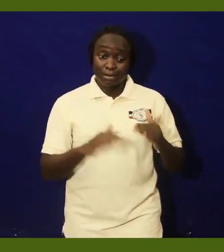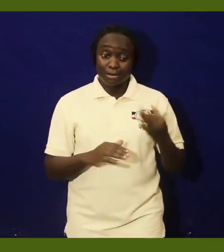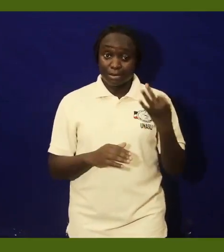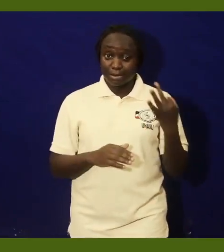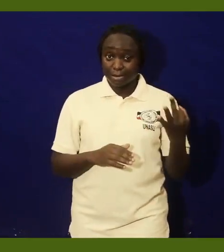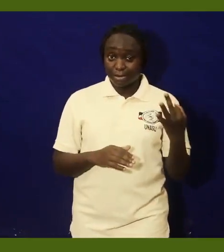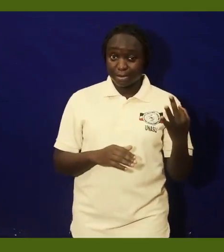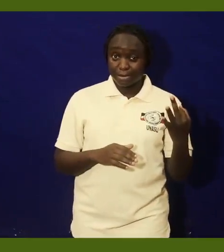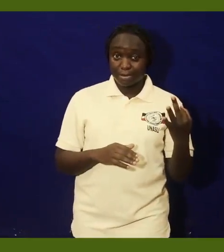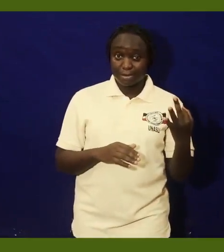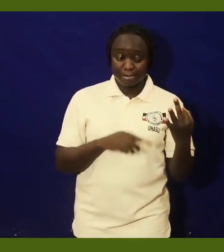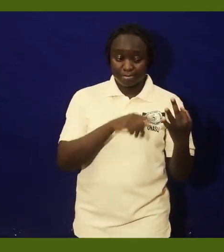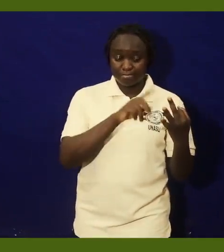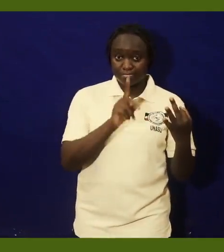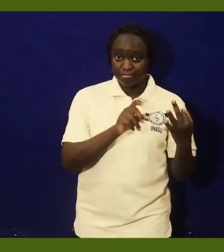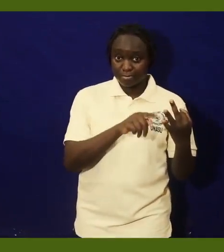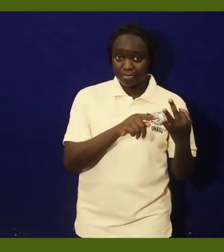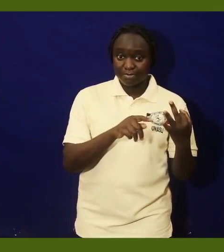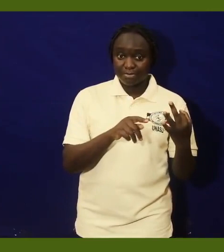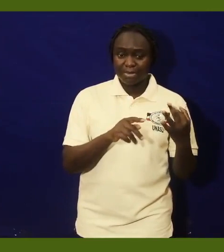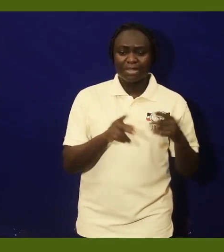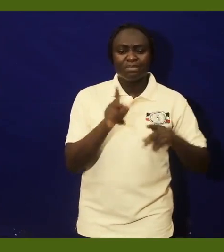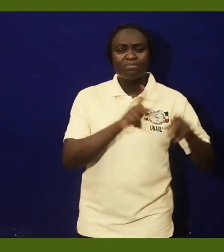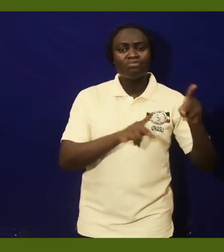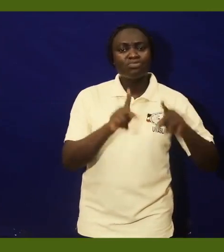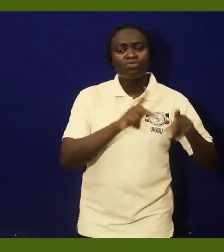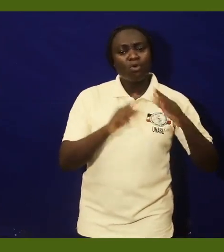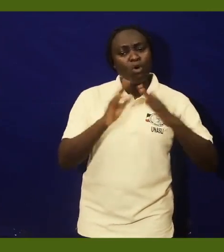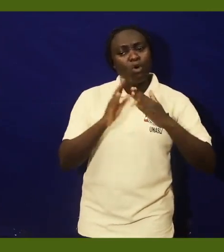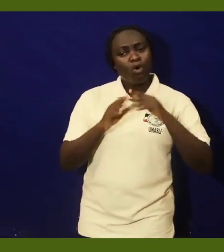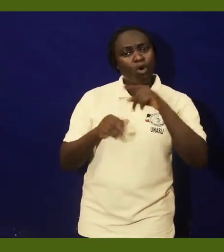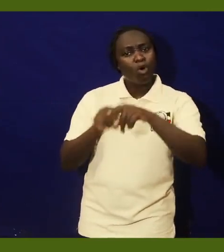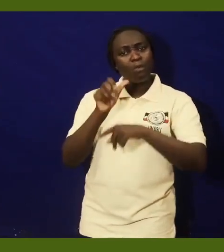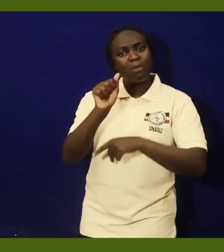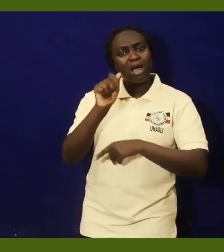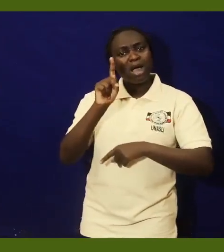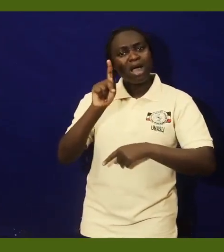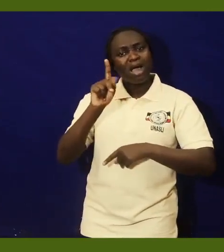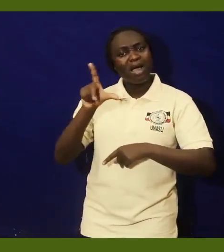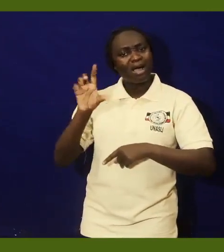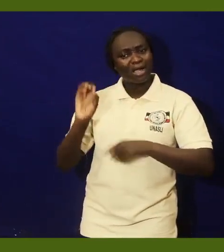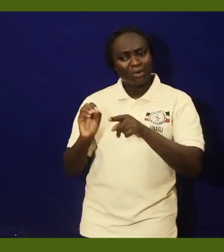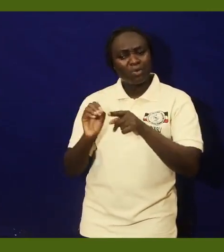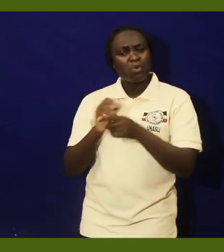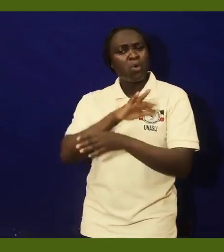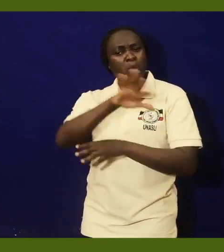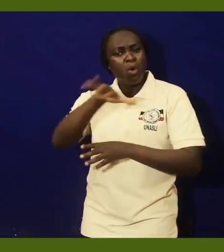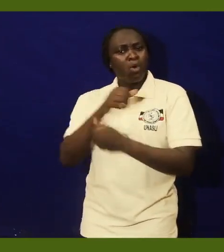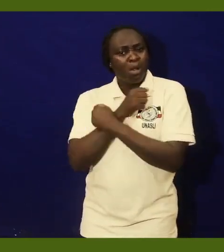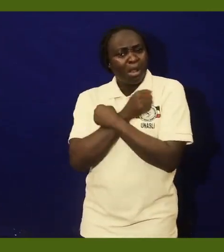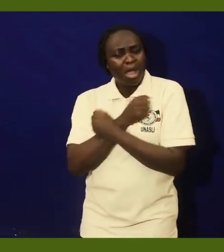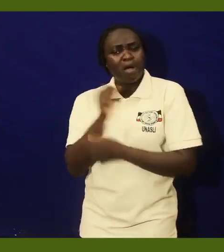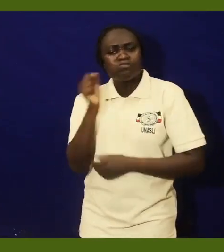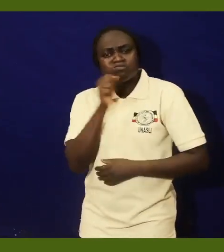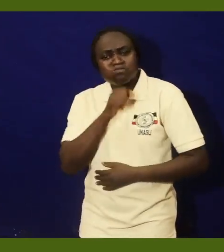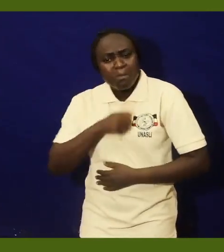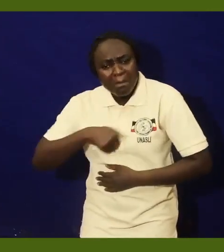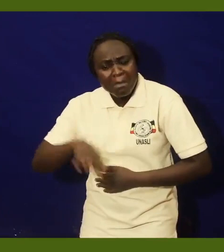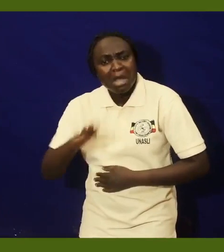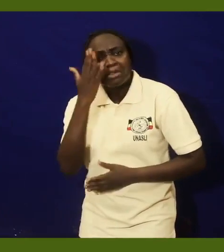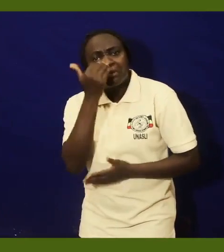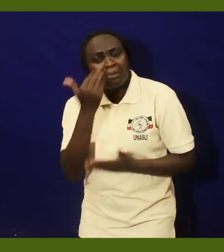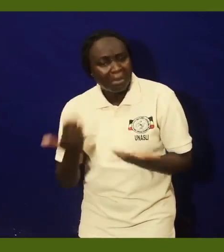Why do people in Akelo's home love grandmother?